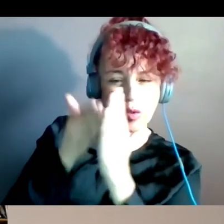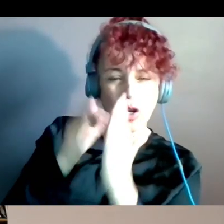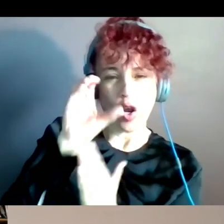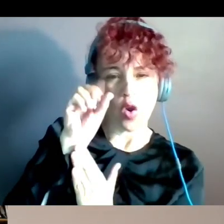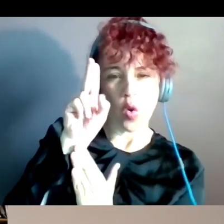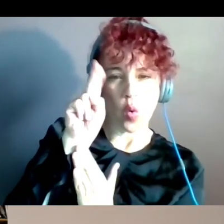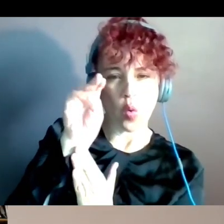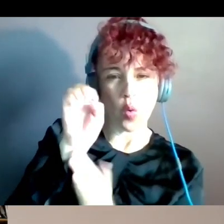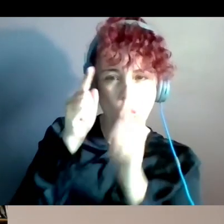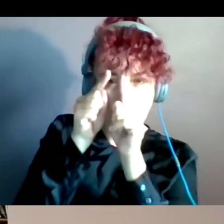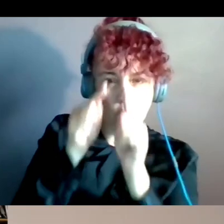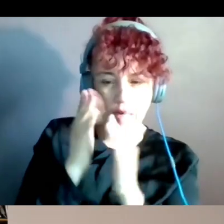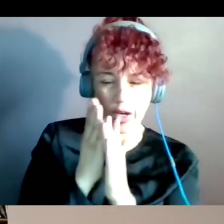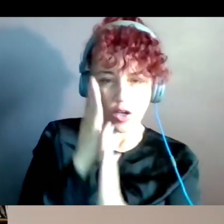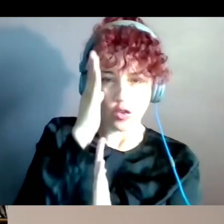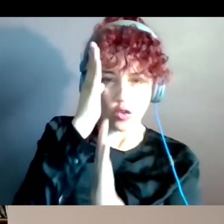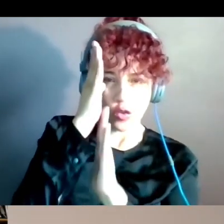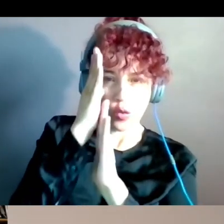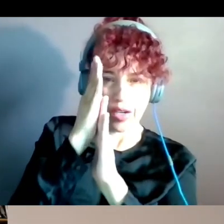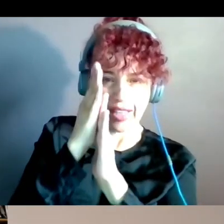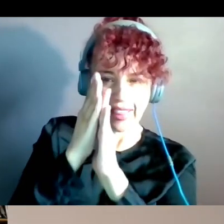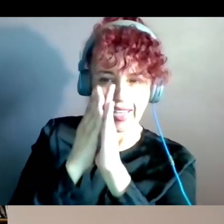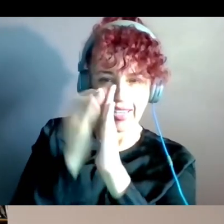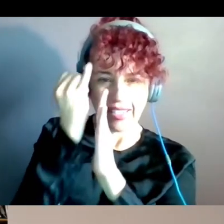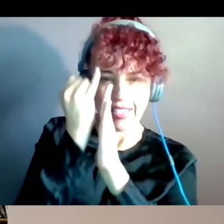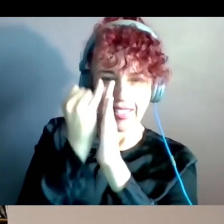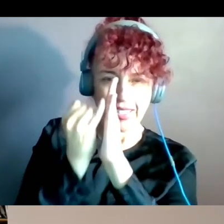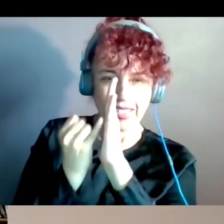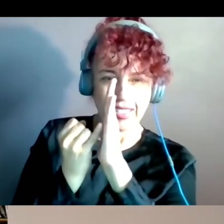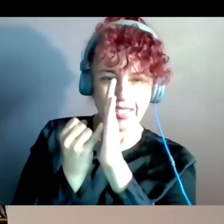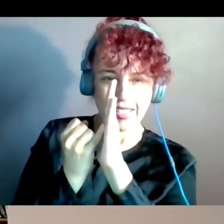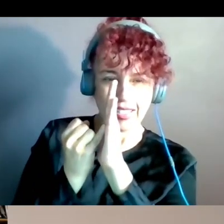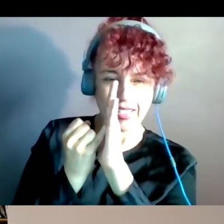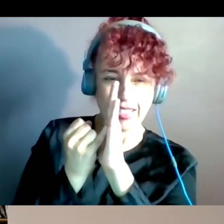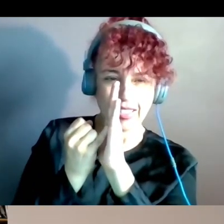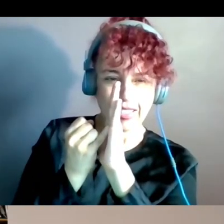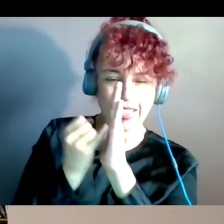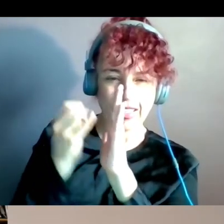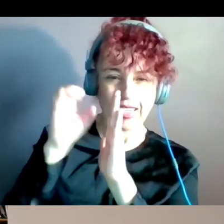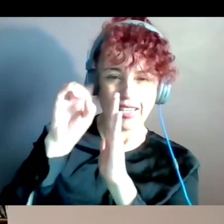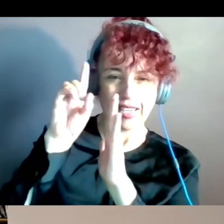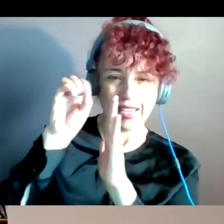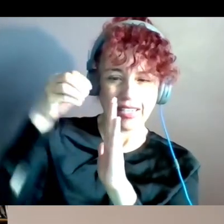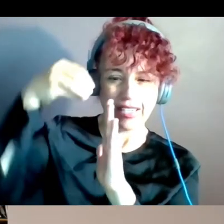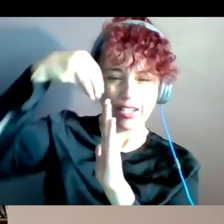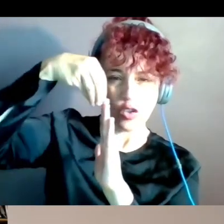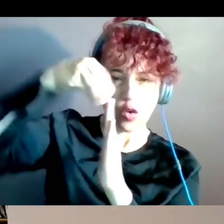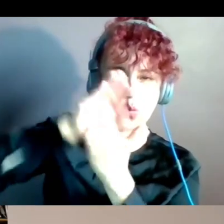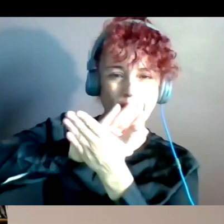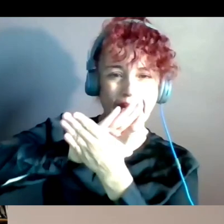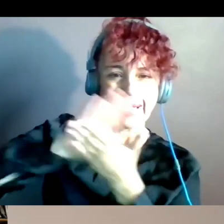cones are in a straight line, then if you put a edge tool in, you'll get a clean split.